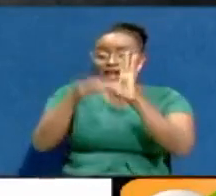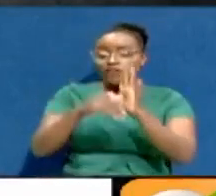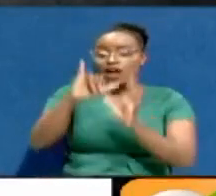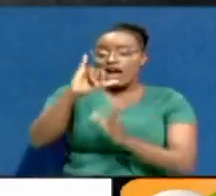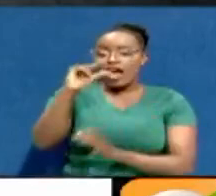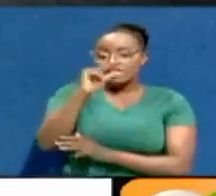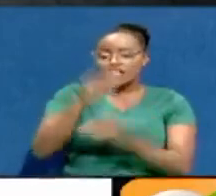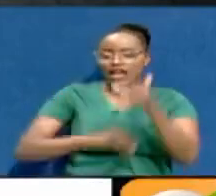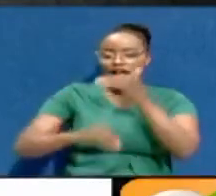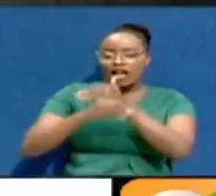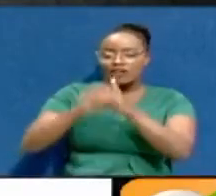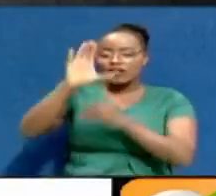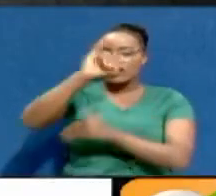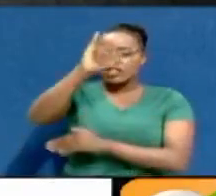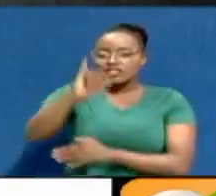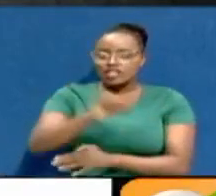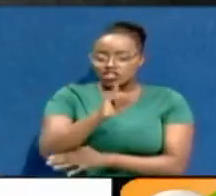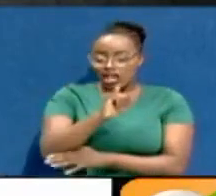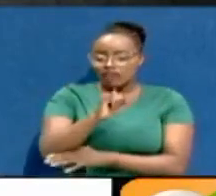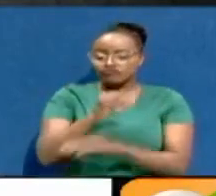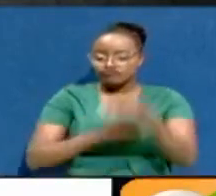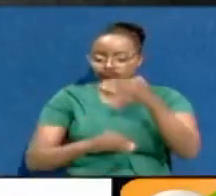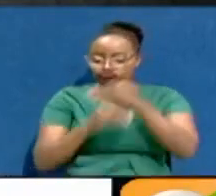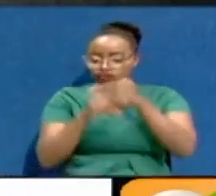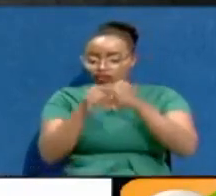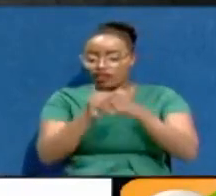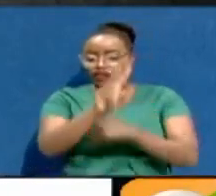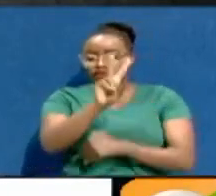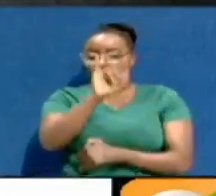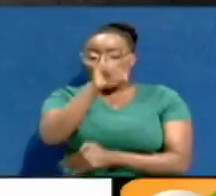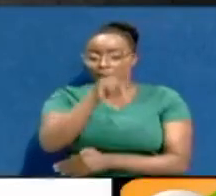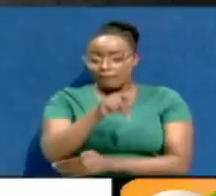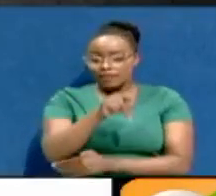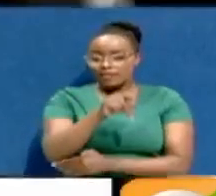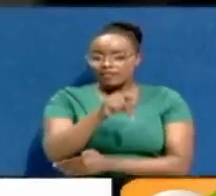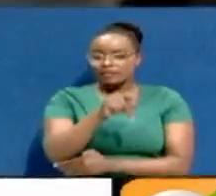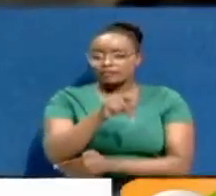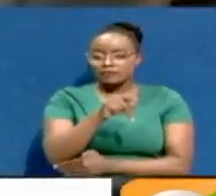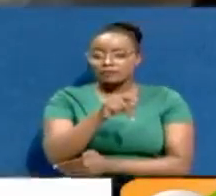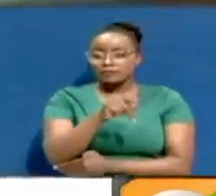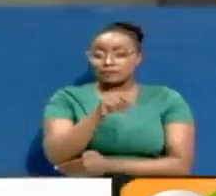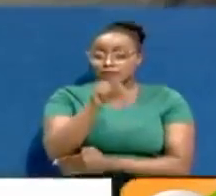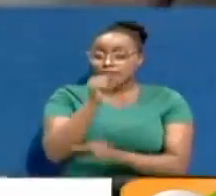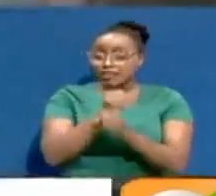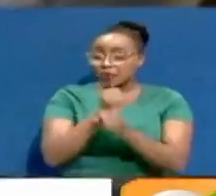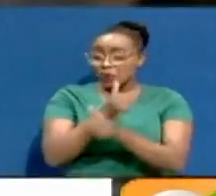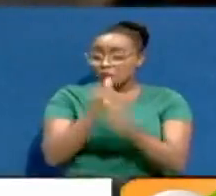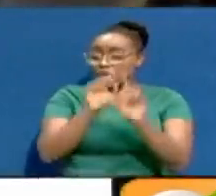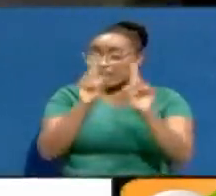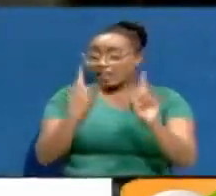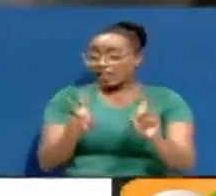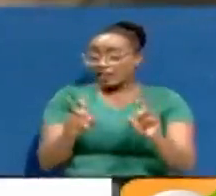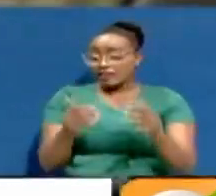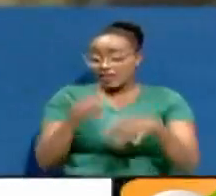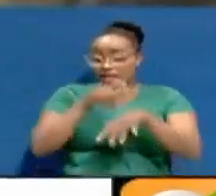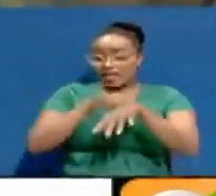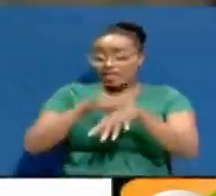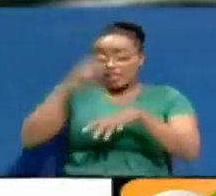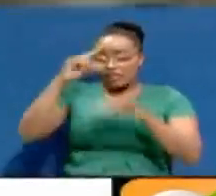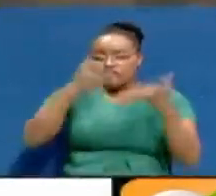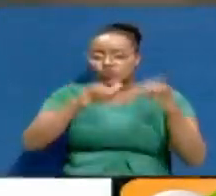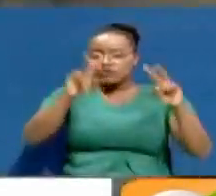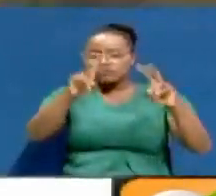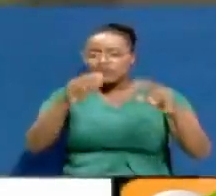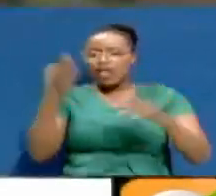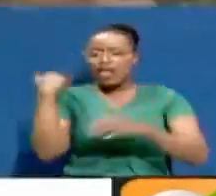IG added the Chief Justice to the list of VIPs. Did it work? Well, during a spot